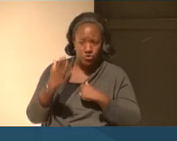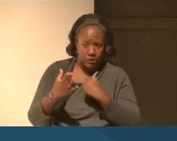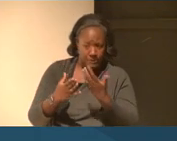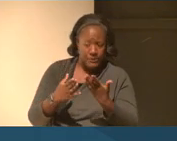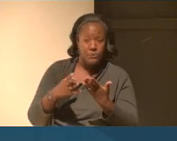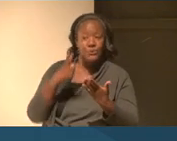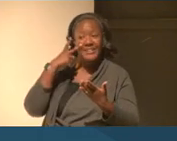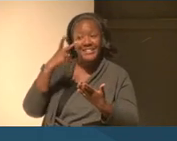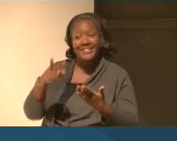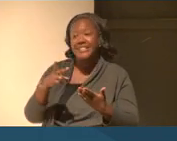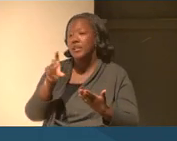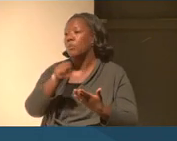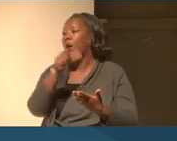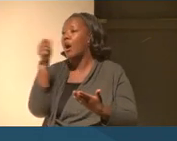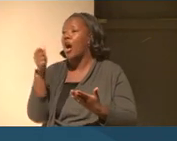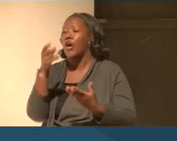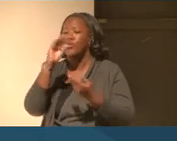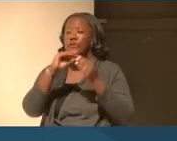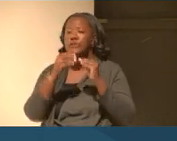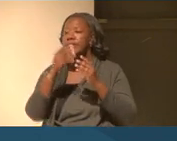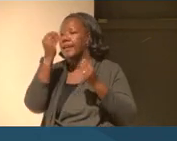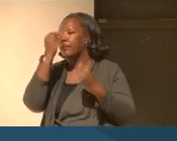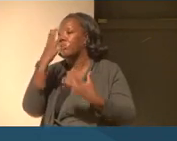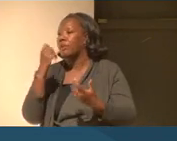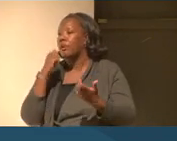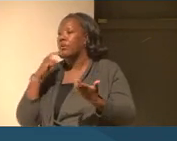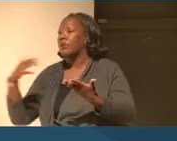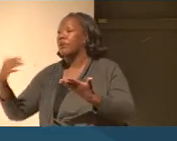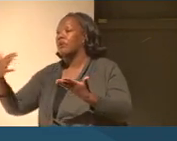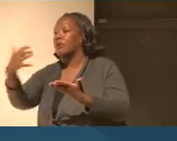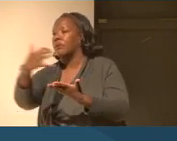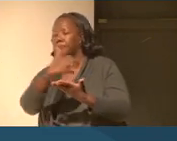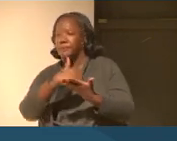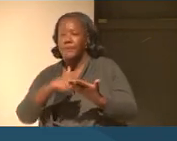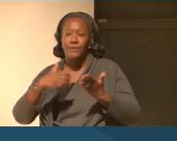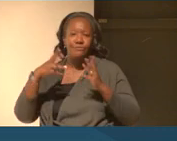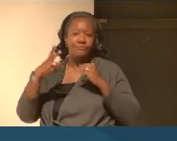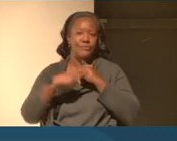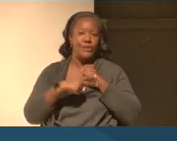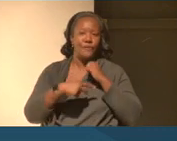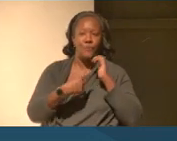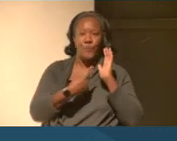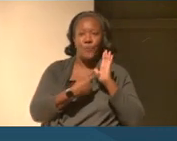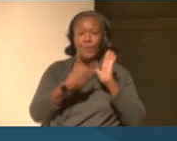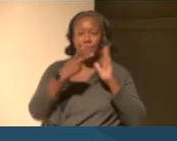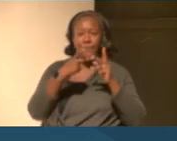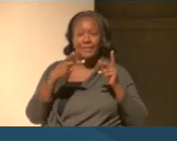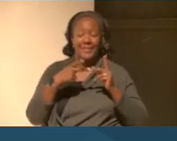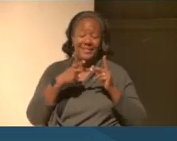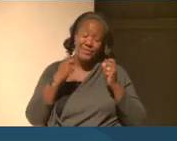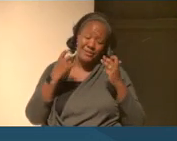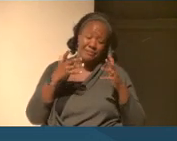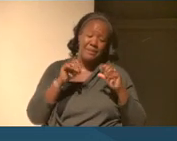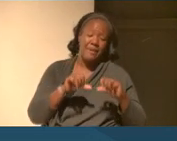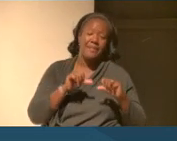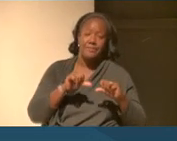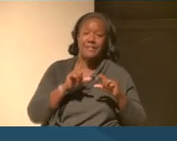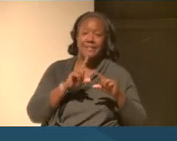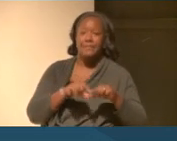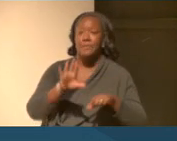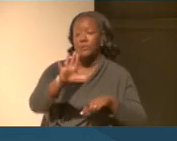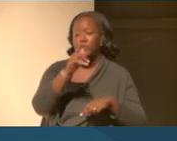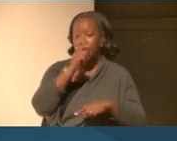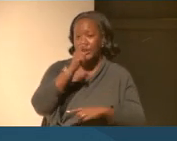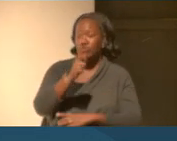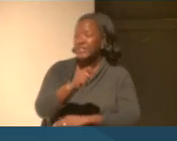see the other data that's being contributed. So there are a ton of different possibilities depending on what people are interested in. And